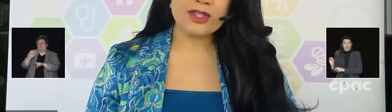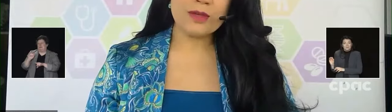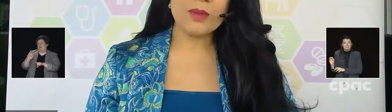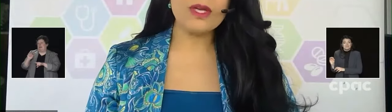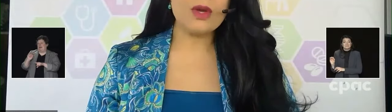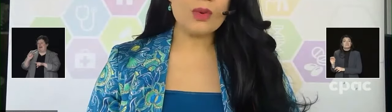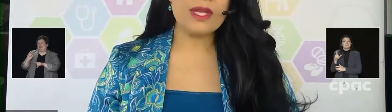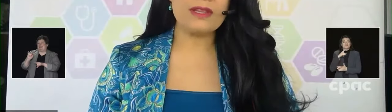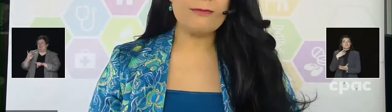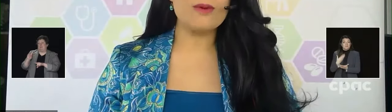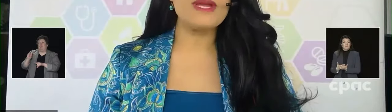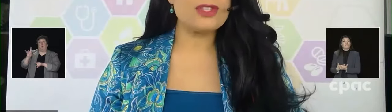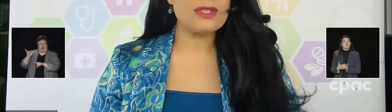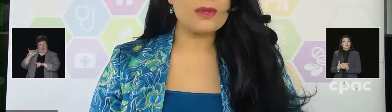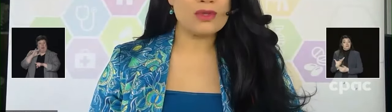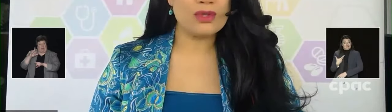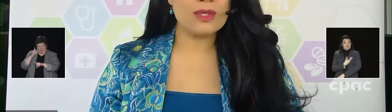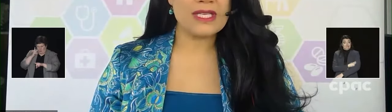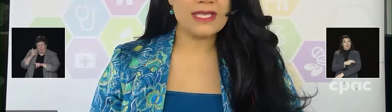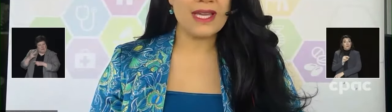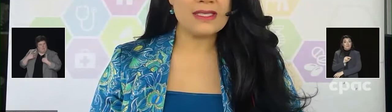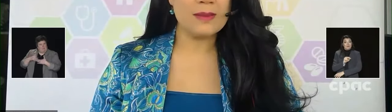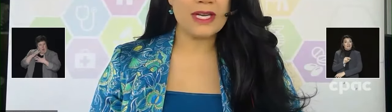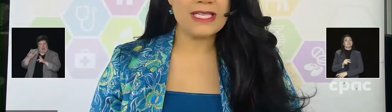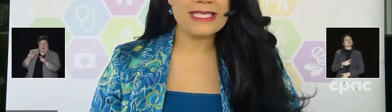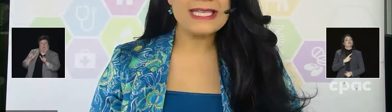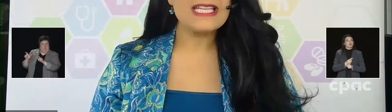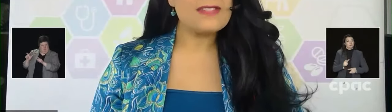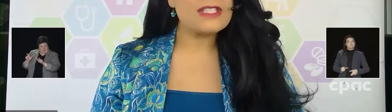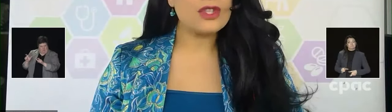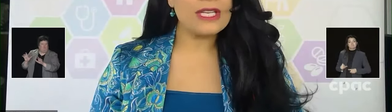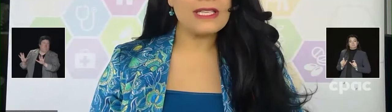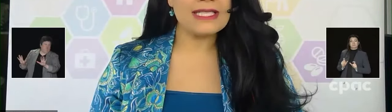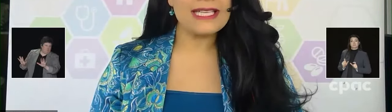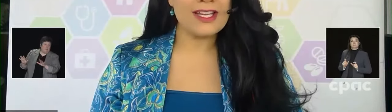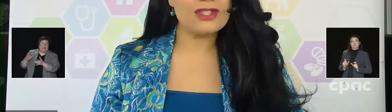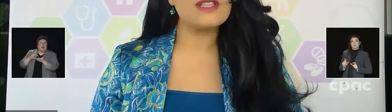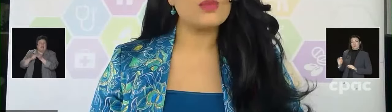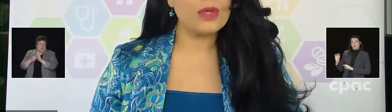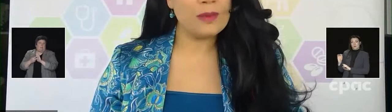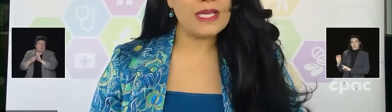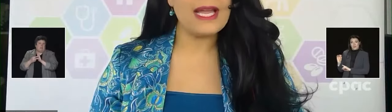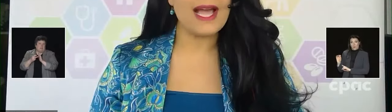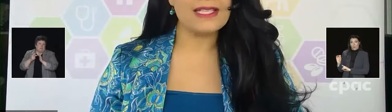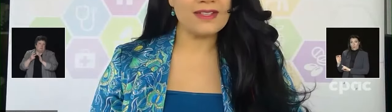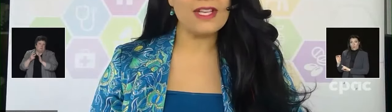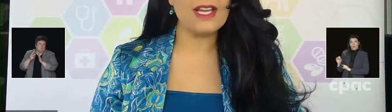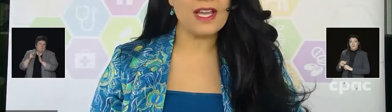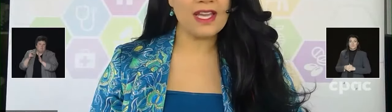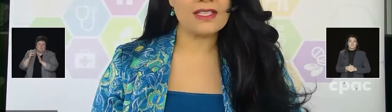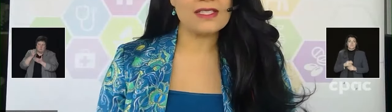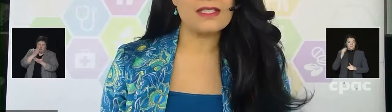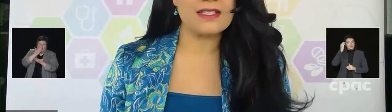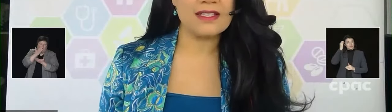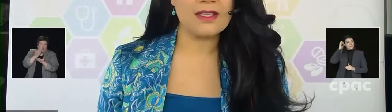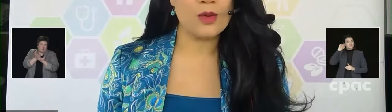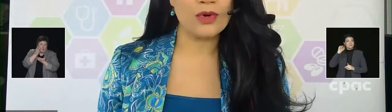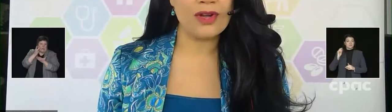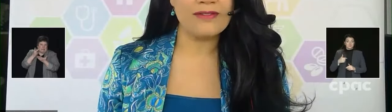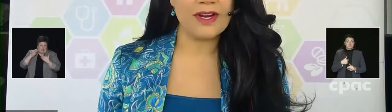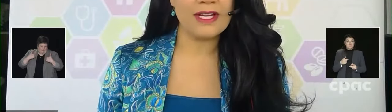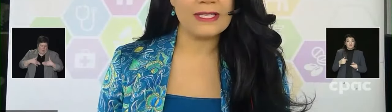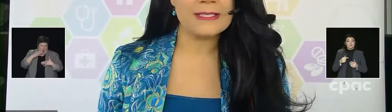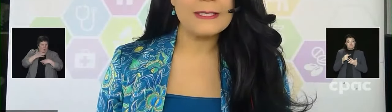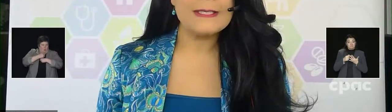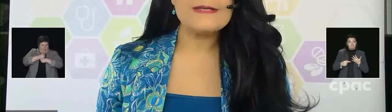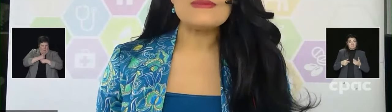complete picture, but we know that the formation of those neutralizing antibodies gives us a good indication that there would be activity against the